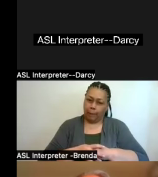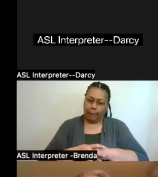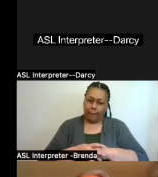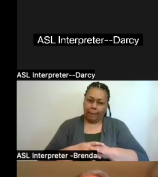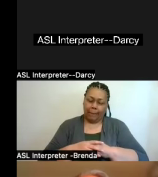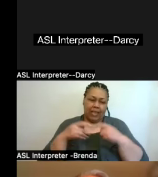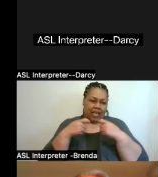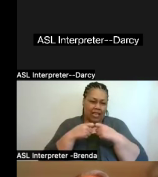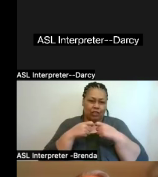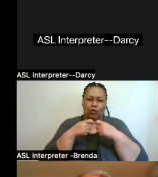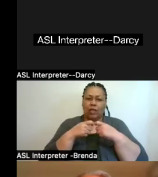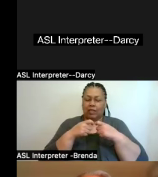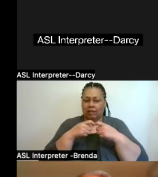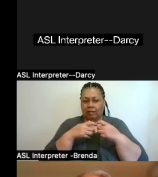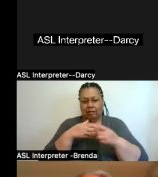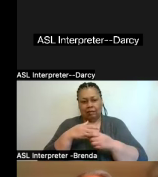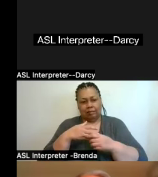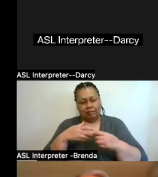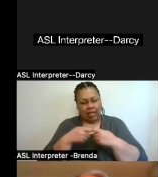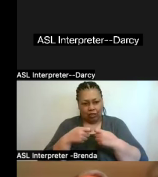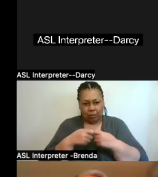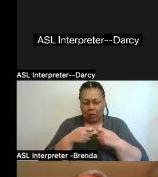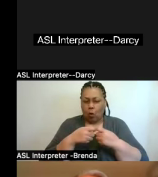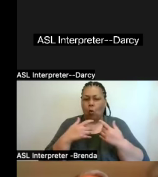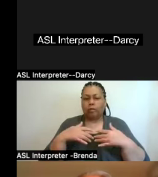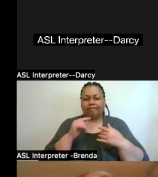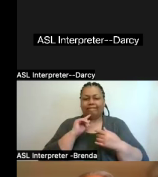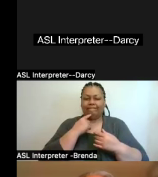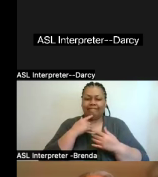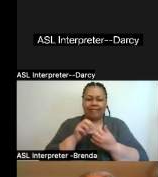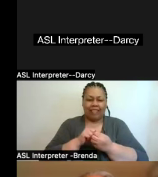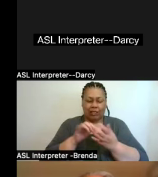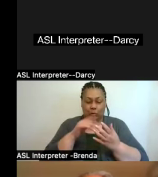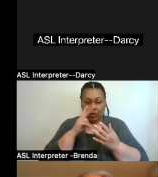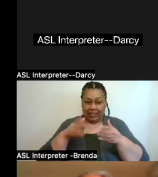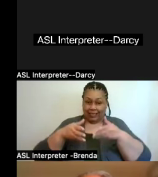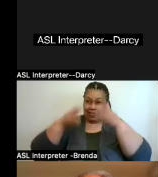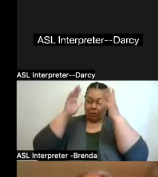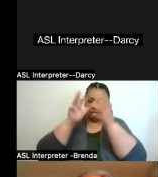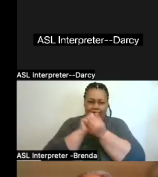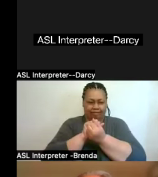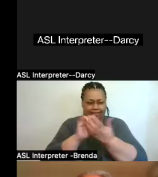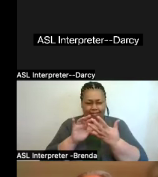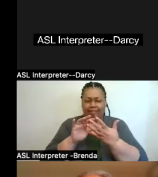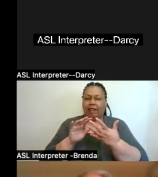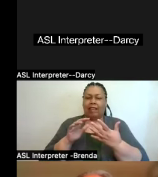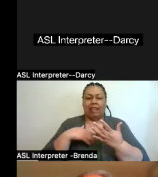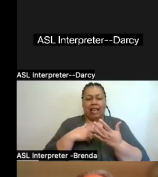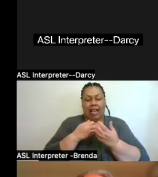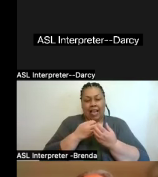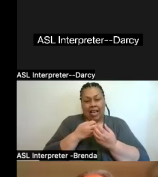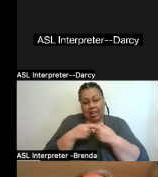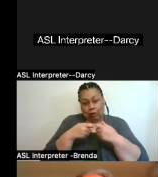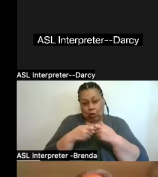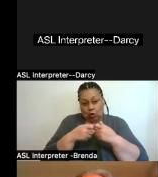Electric power, again, had significant damages. You see the towers that were damaged and electric power equipment in